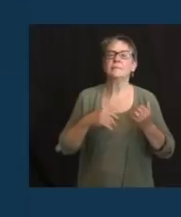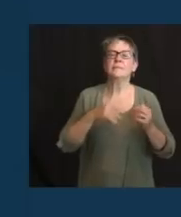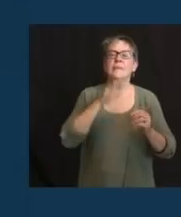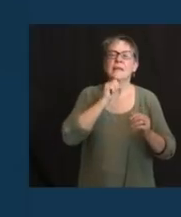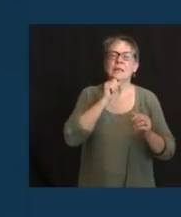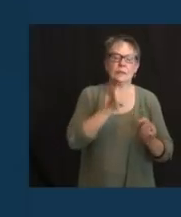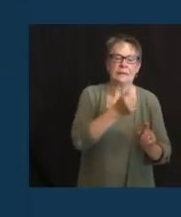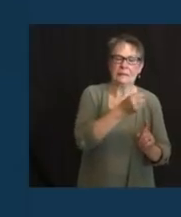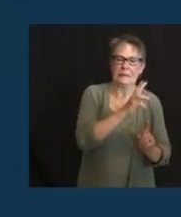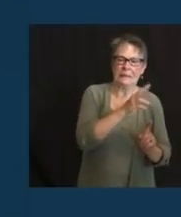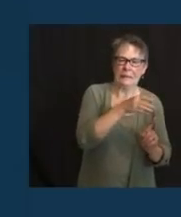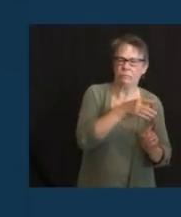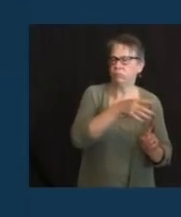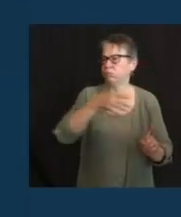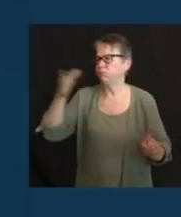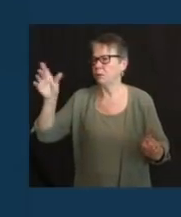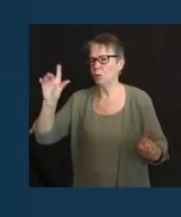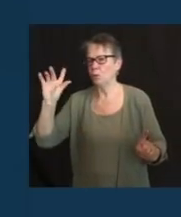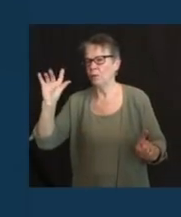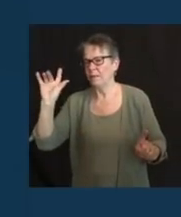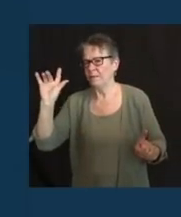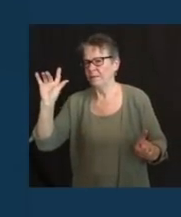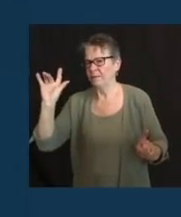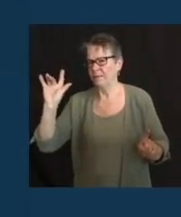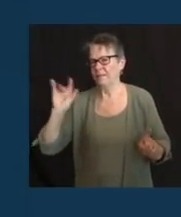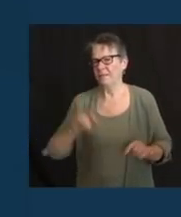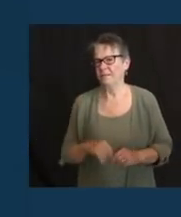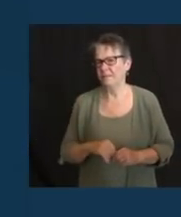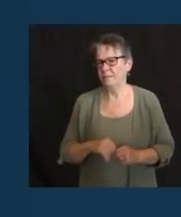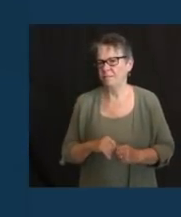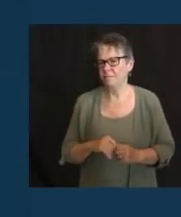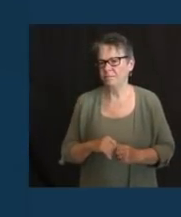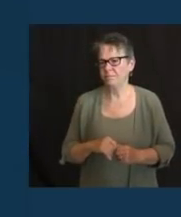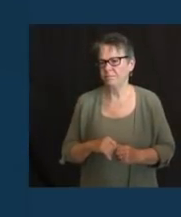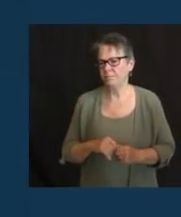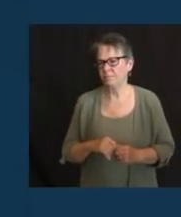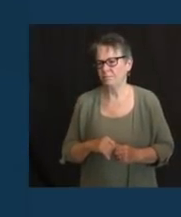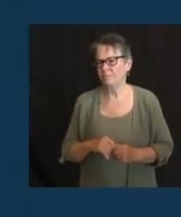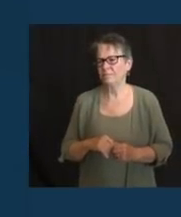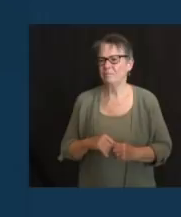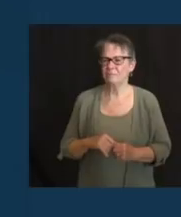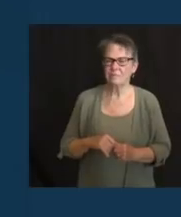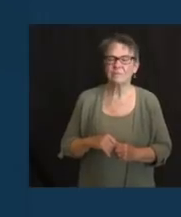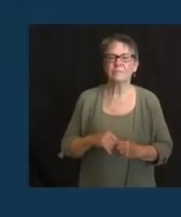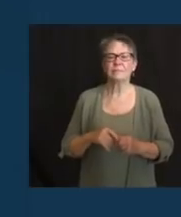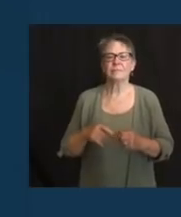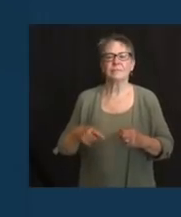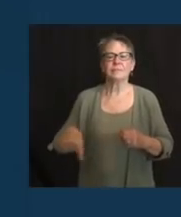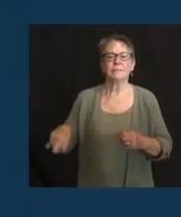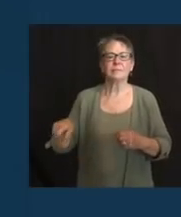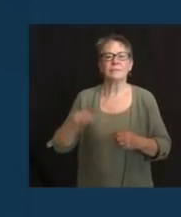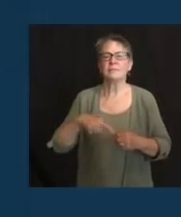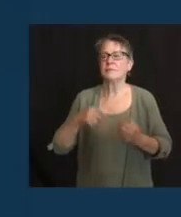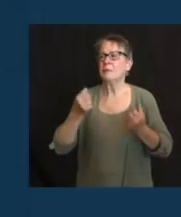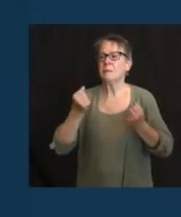honor to speak with his son, Brian. And he also leaves a community of patients and colleagues whose lives he improved with his compassion and